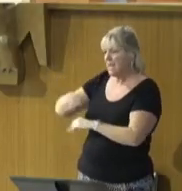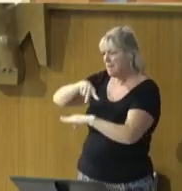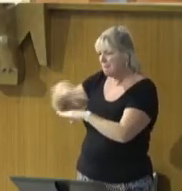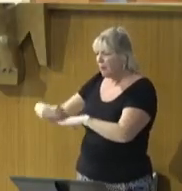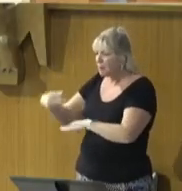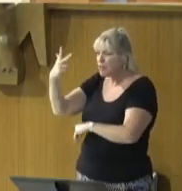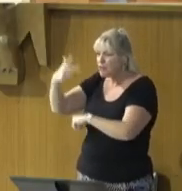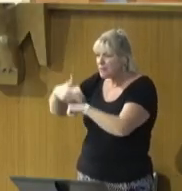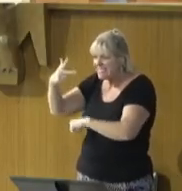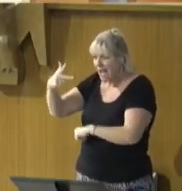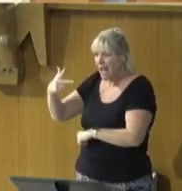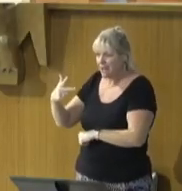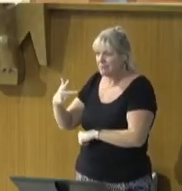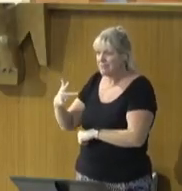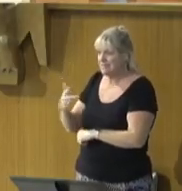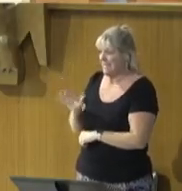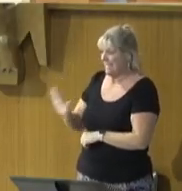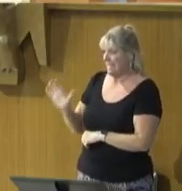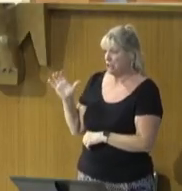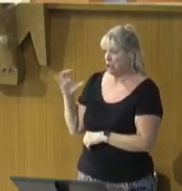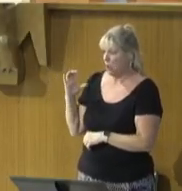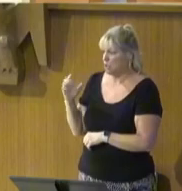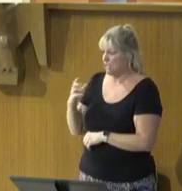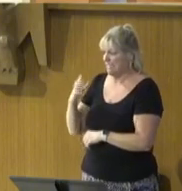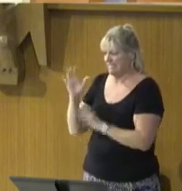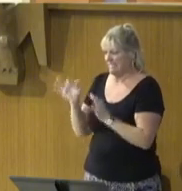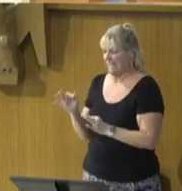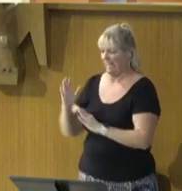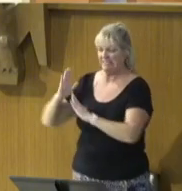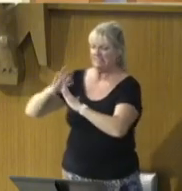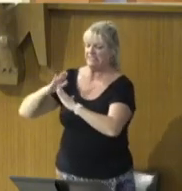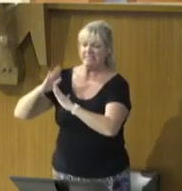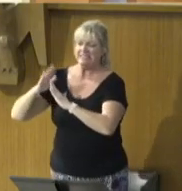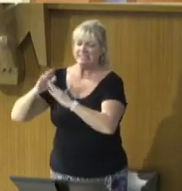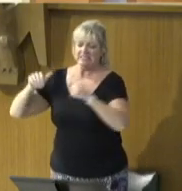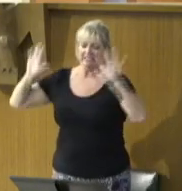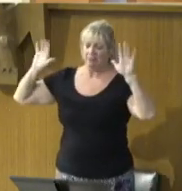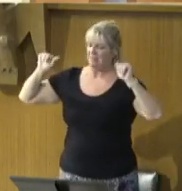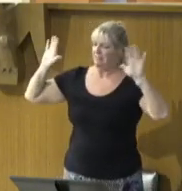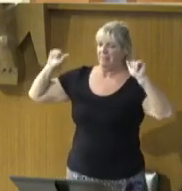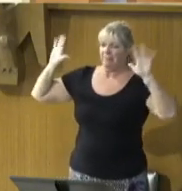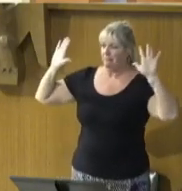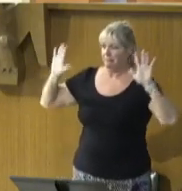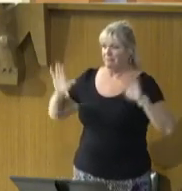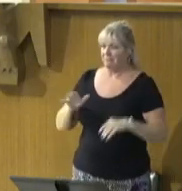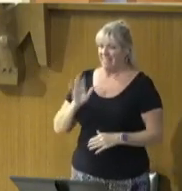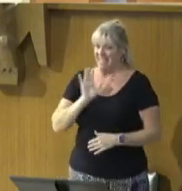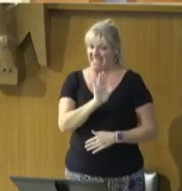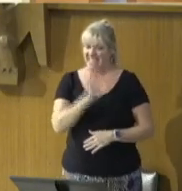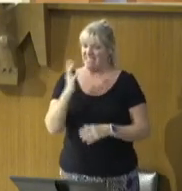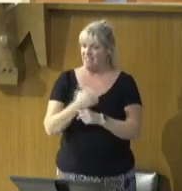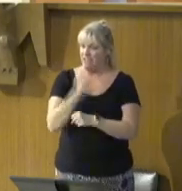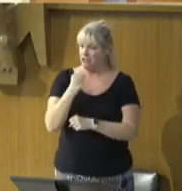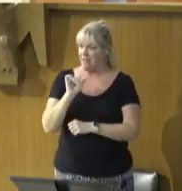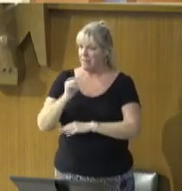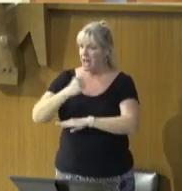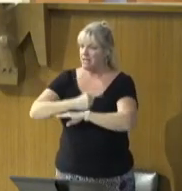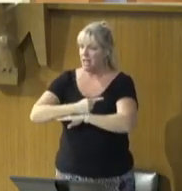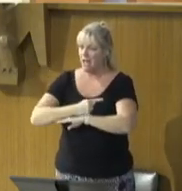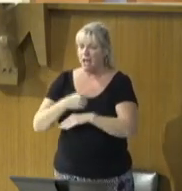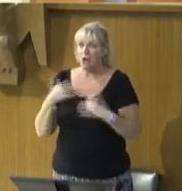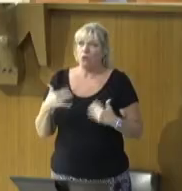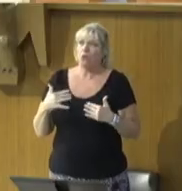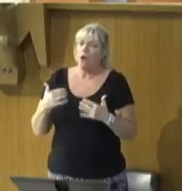times before Jeffries' coaches decided to forfeit the match. His victory that day was about so much